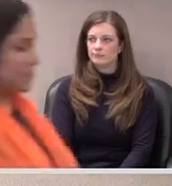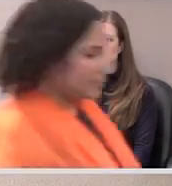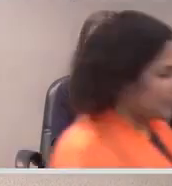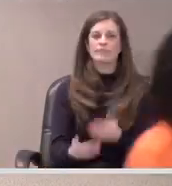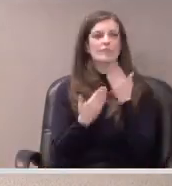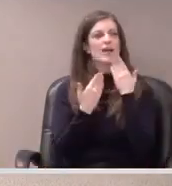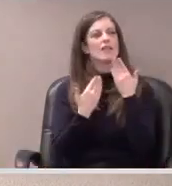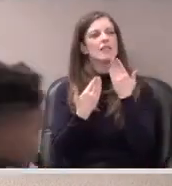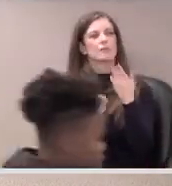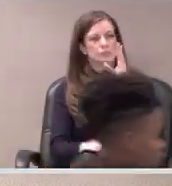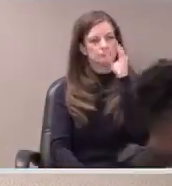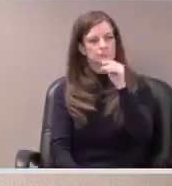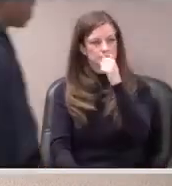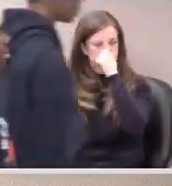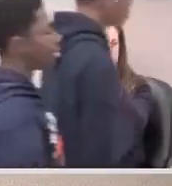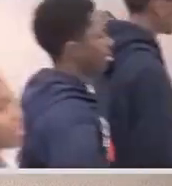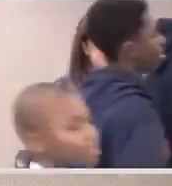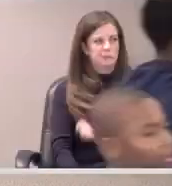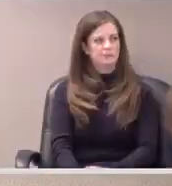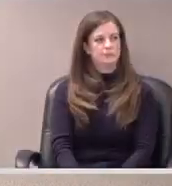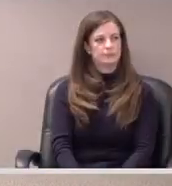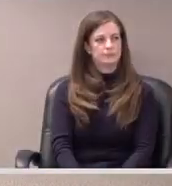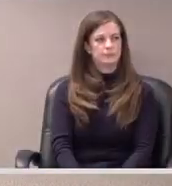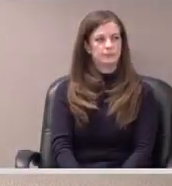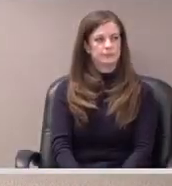Thank you, gentlemen.